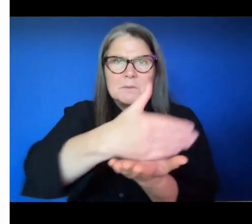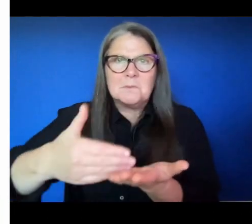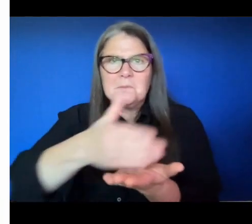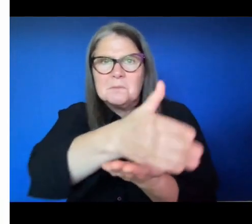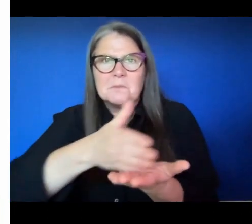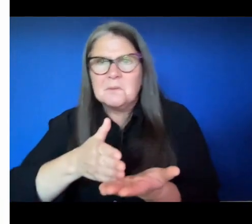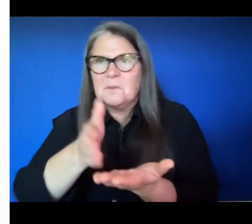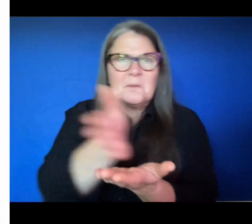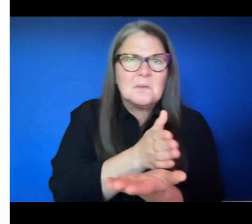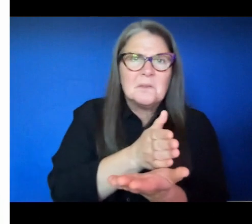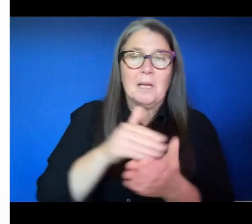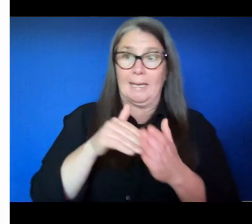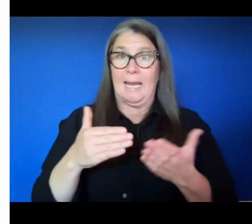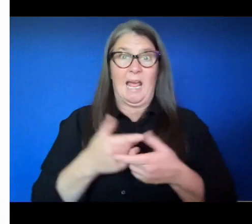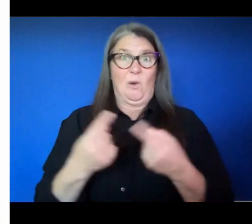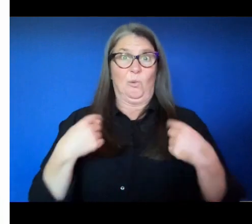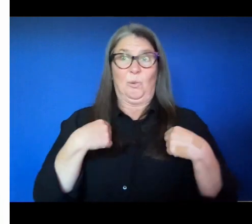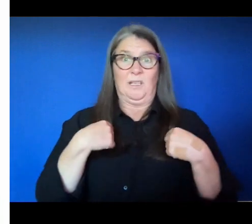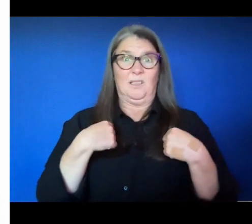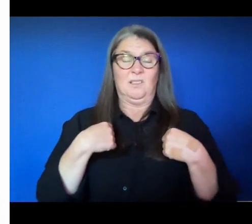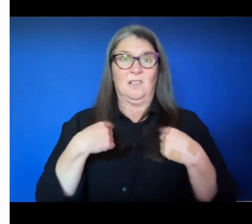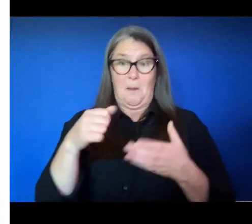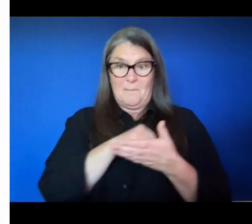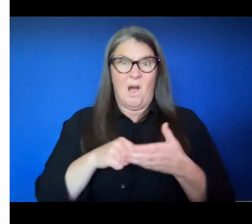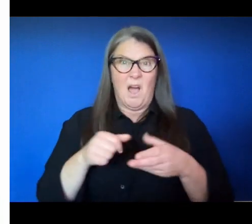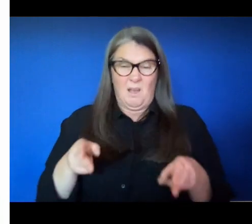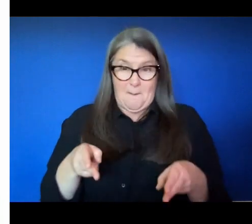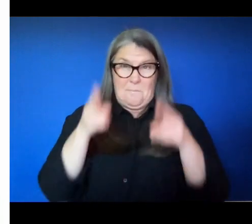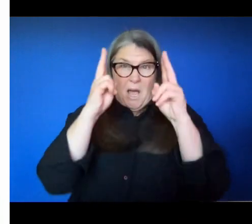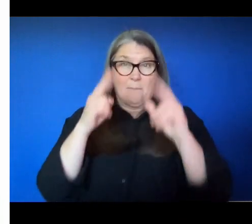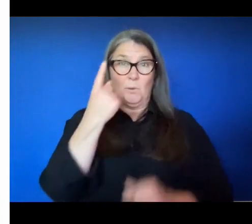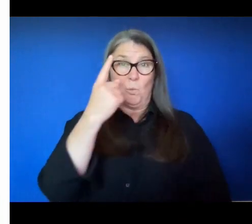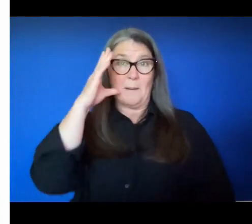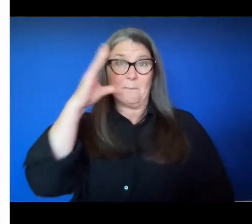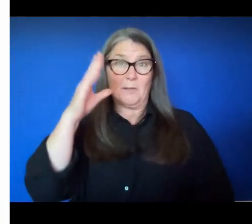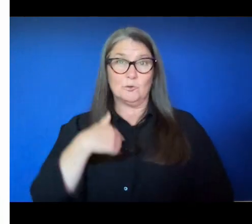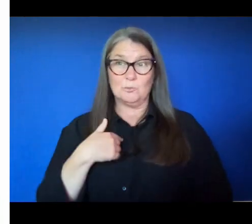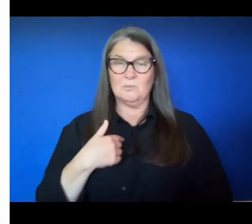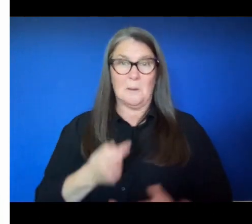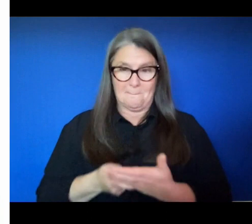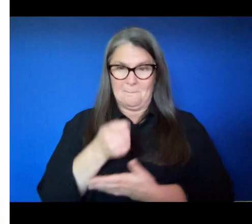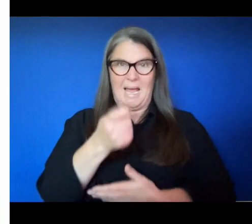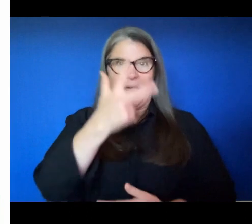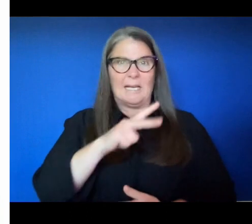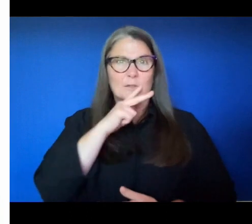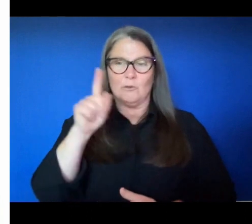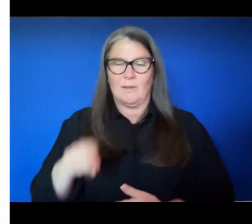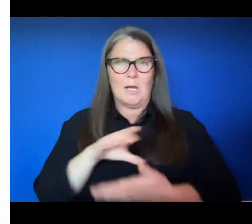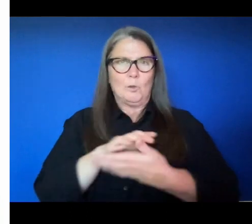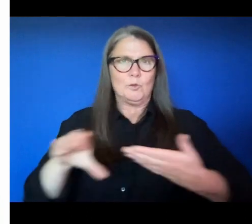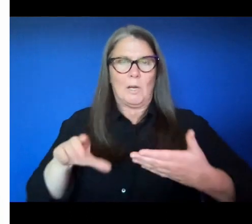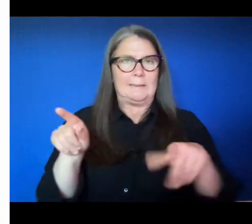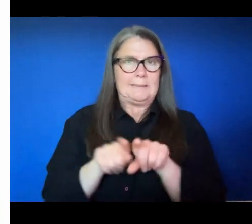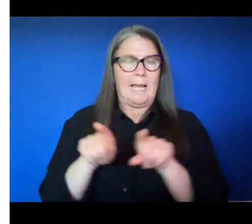tiny one-bedroom apartments for $800,000 and it's still part of the same process. So, yeah, the